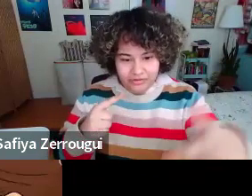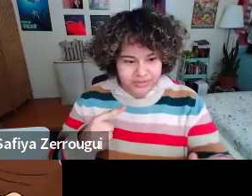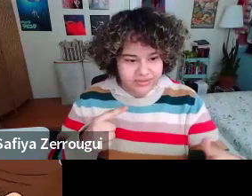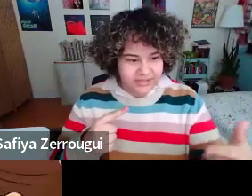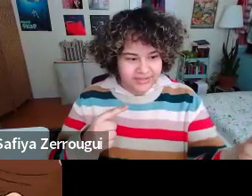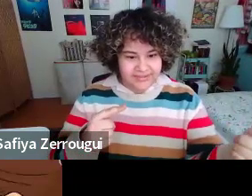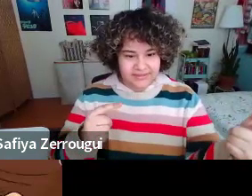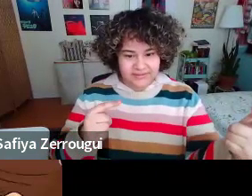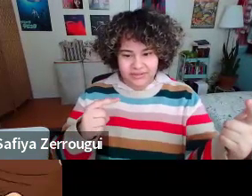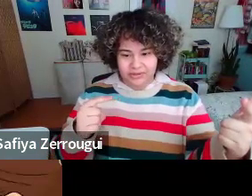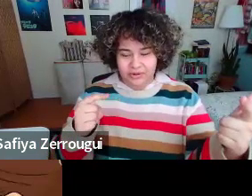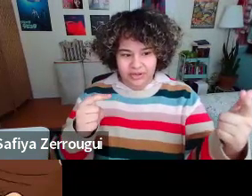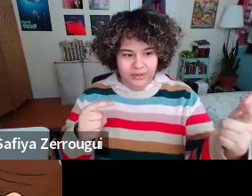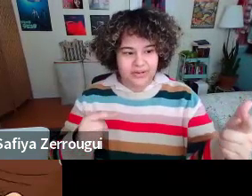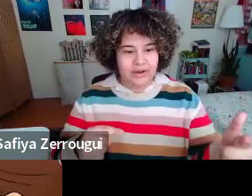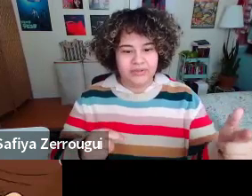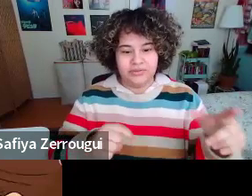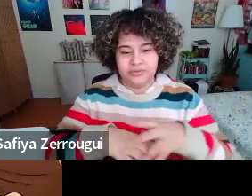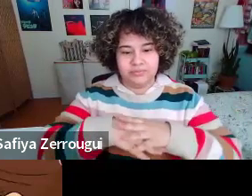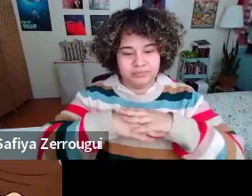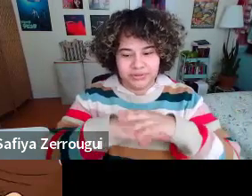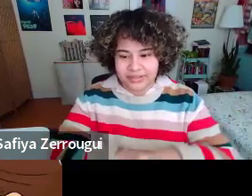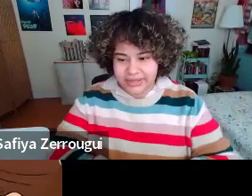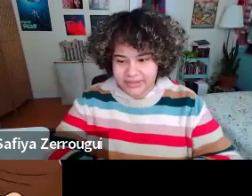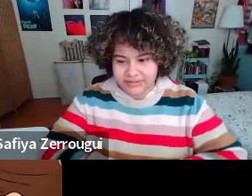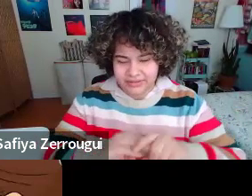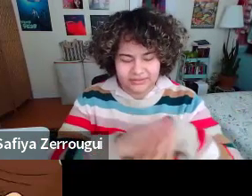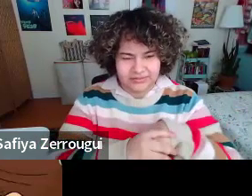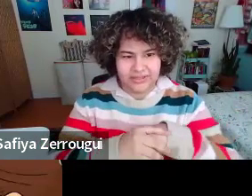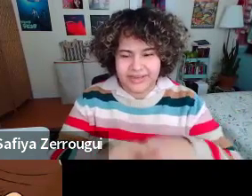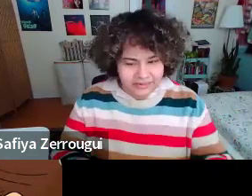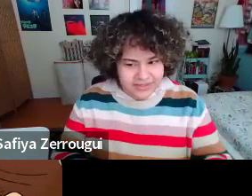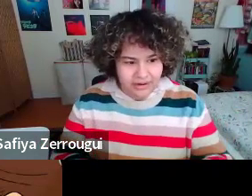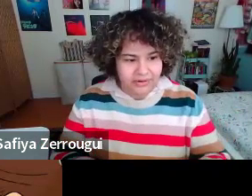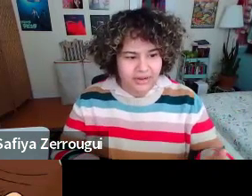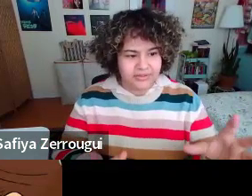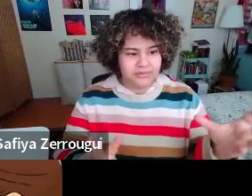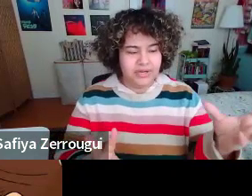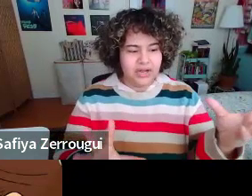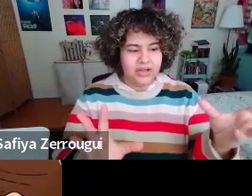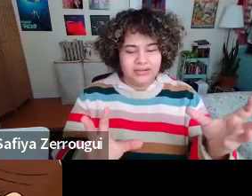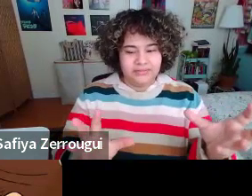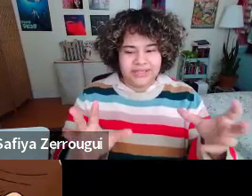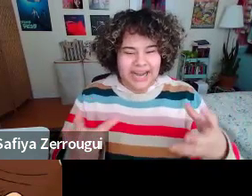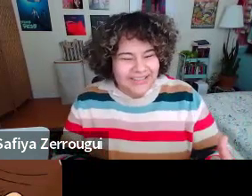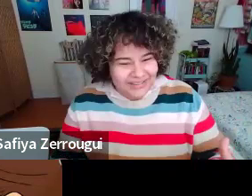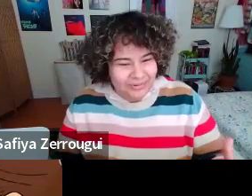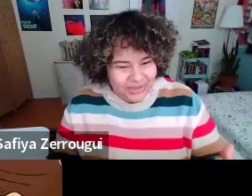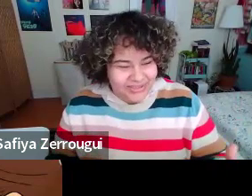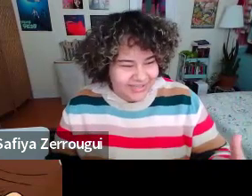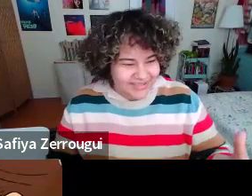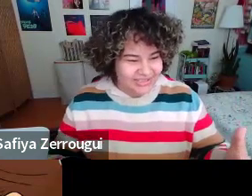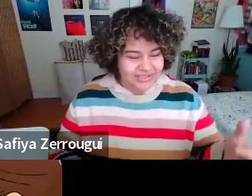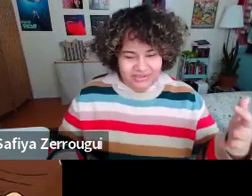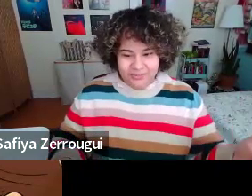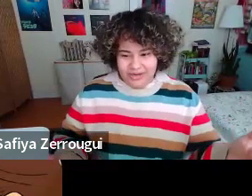that movement? And that's, all about how to put the layouts down, how to guide the